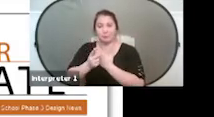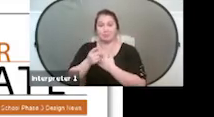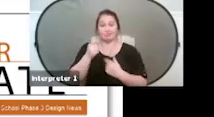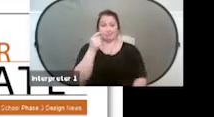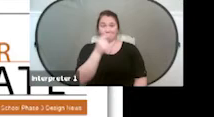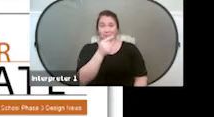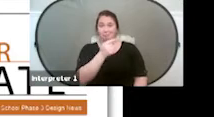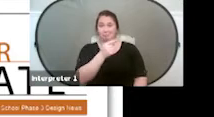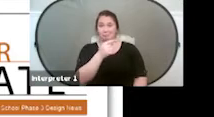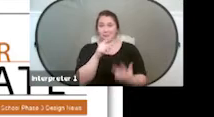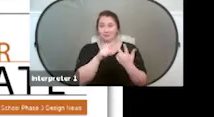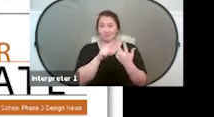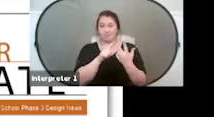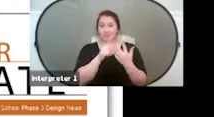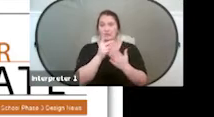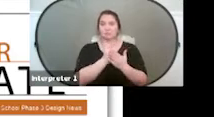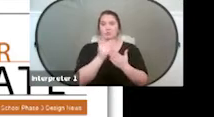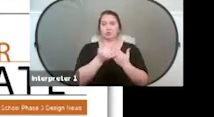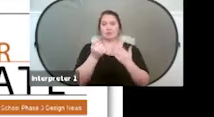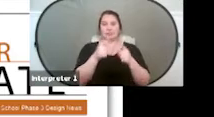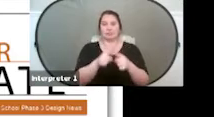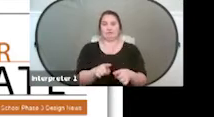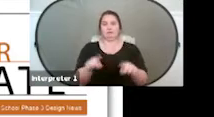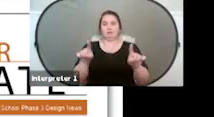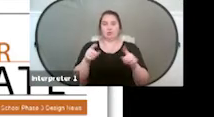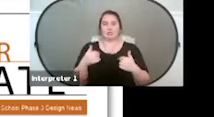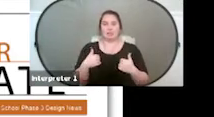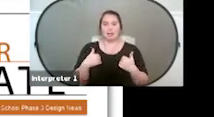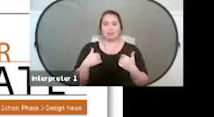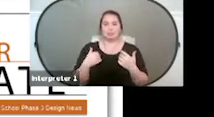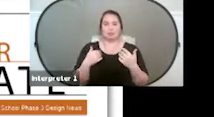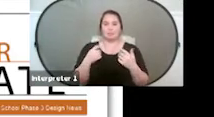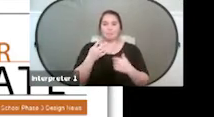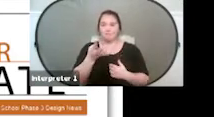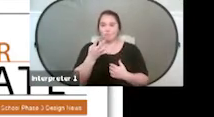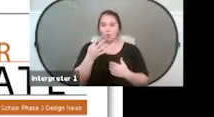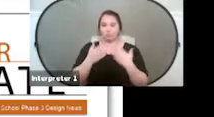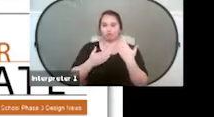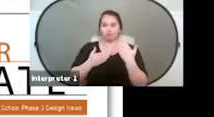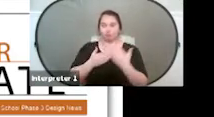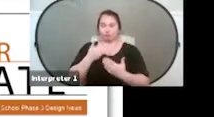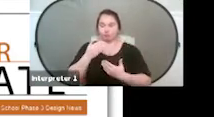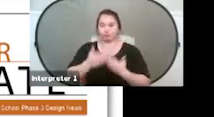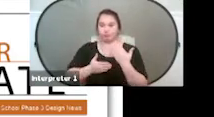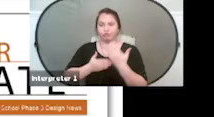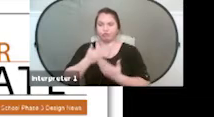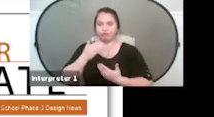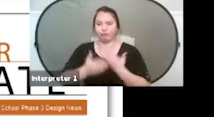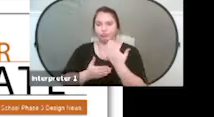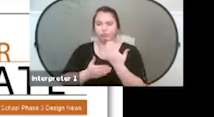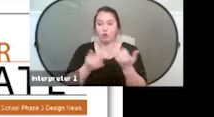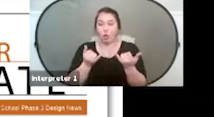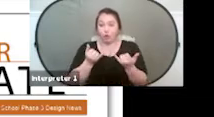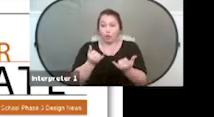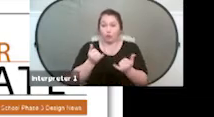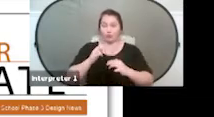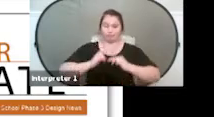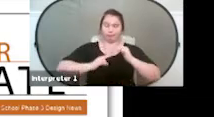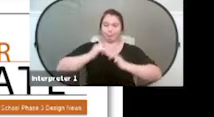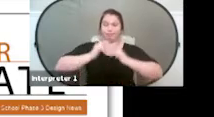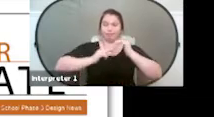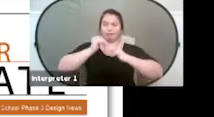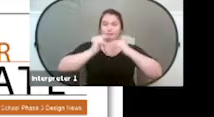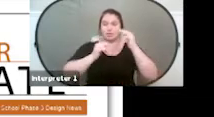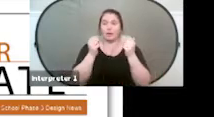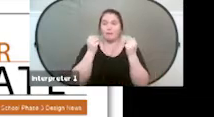in that it has involved 4 significant phases, with the 4th phase currently in construction, and multiple bond programs